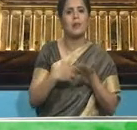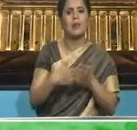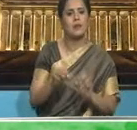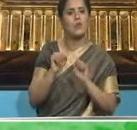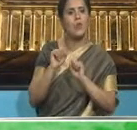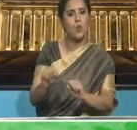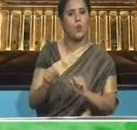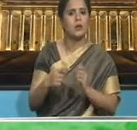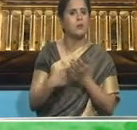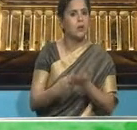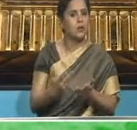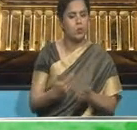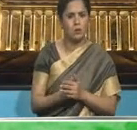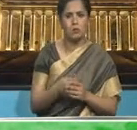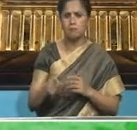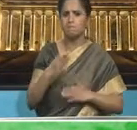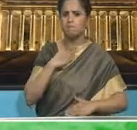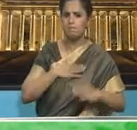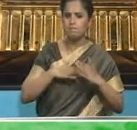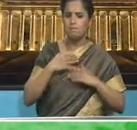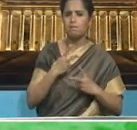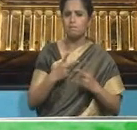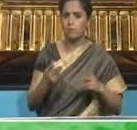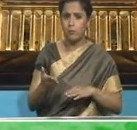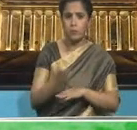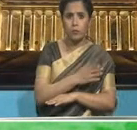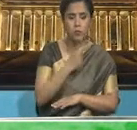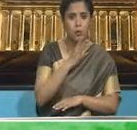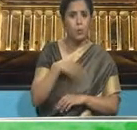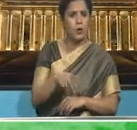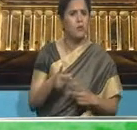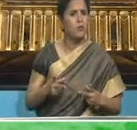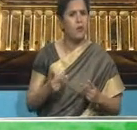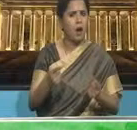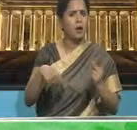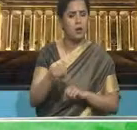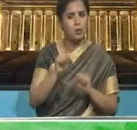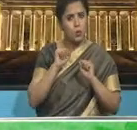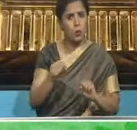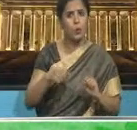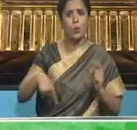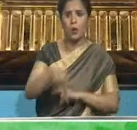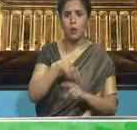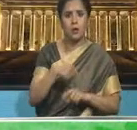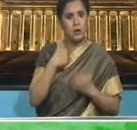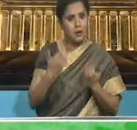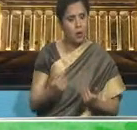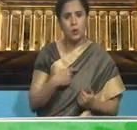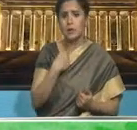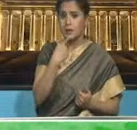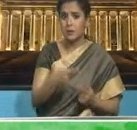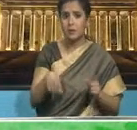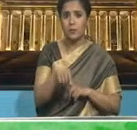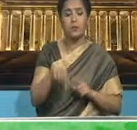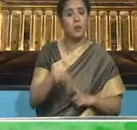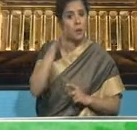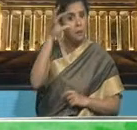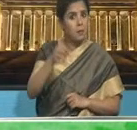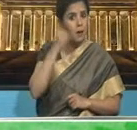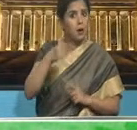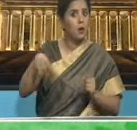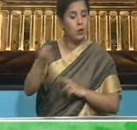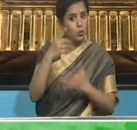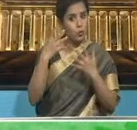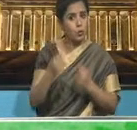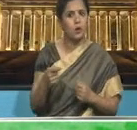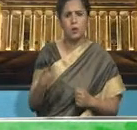and humility before the vast universe. Let me state here that Mahatma Gandhi was